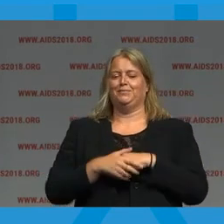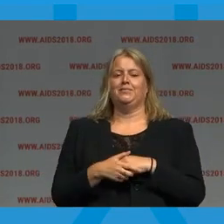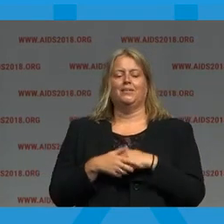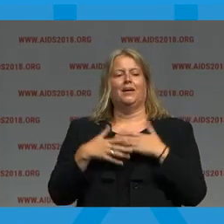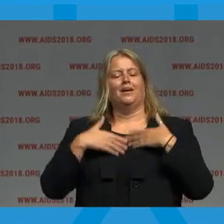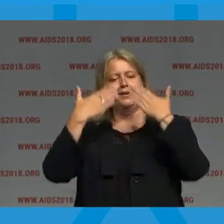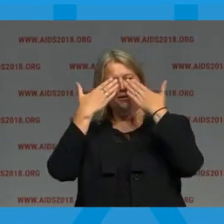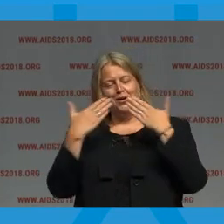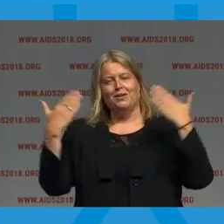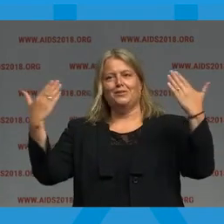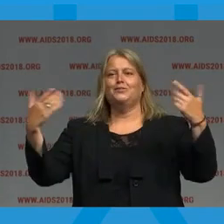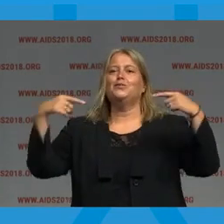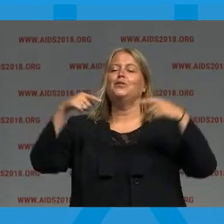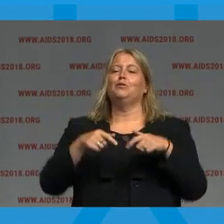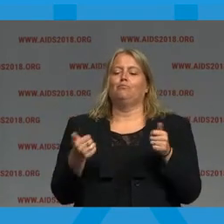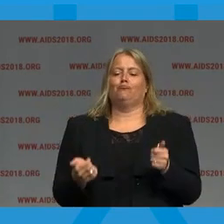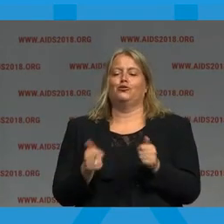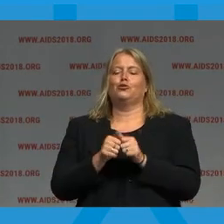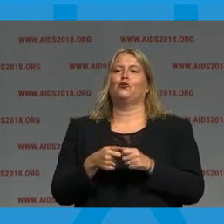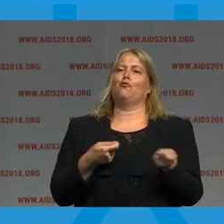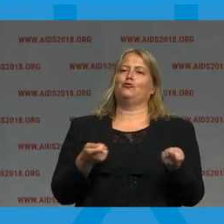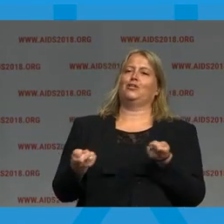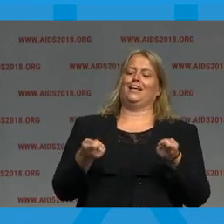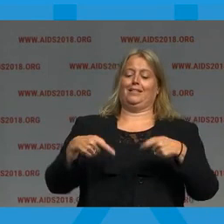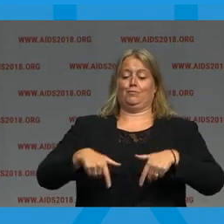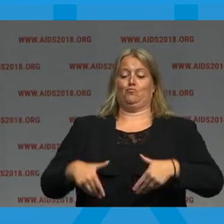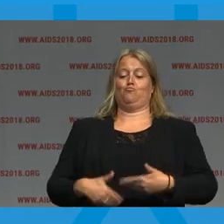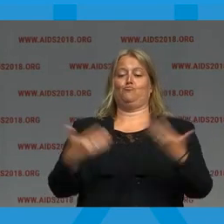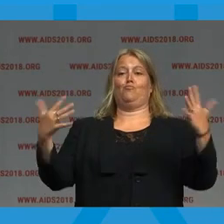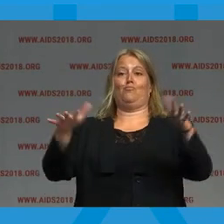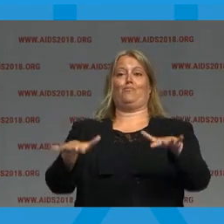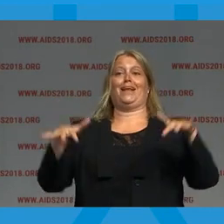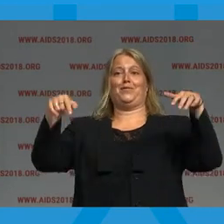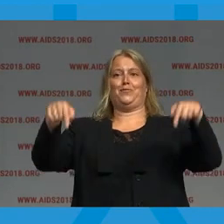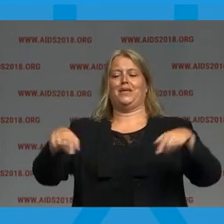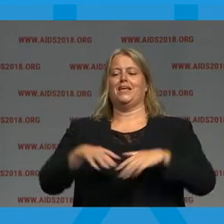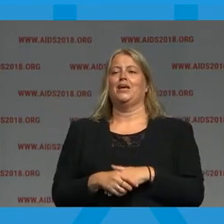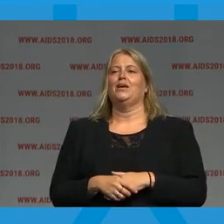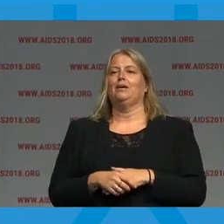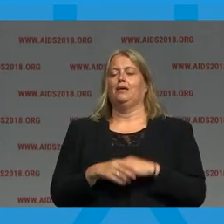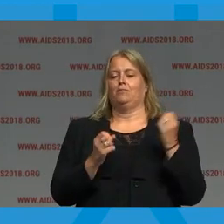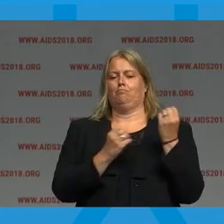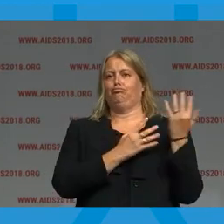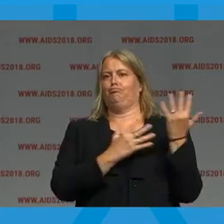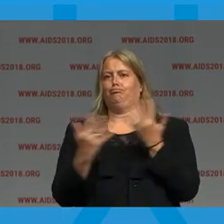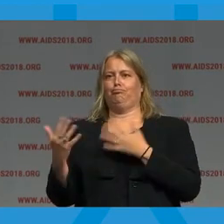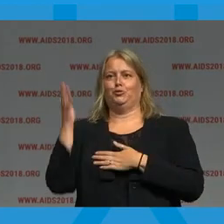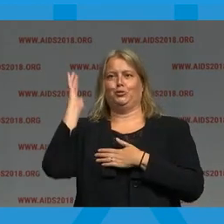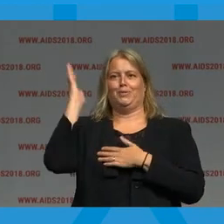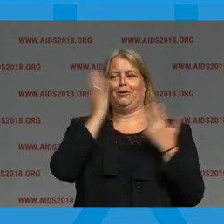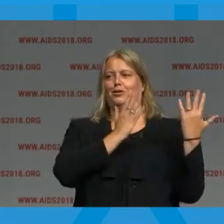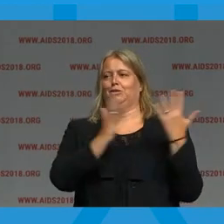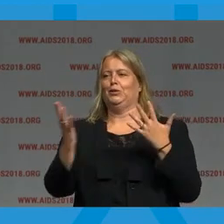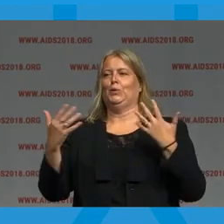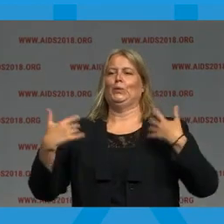to co-chair this morning's plenary, featuring a very distinguished lineup of